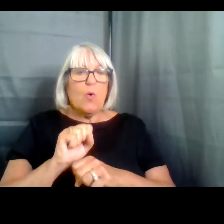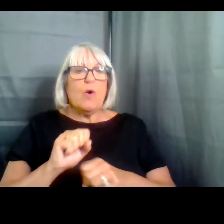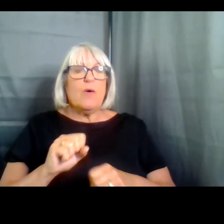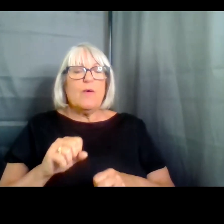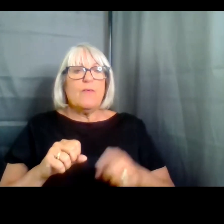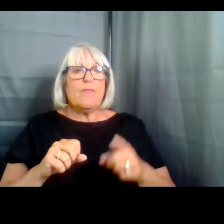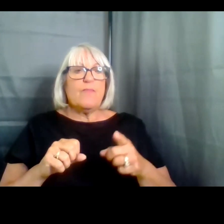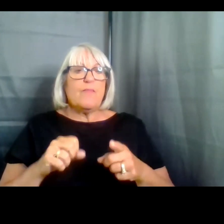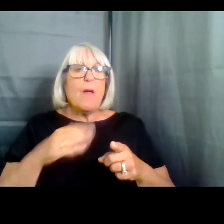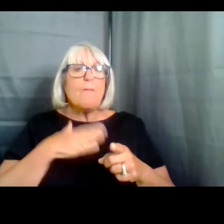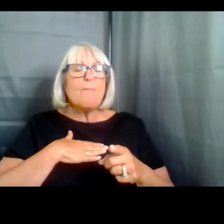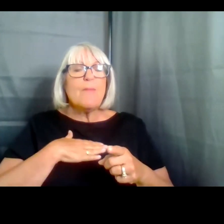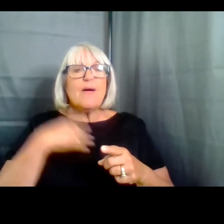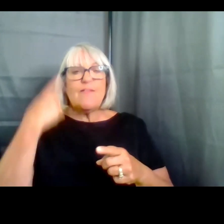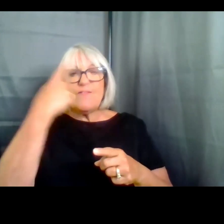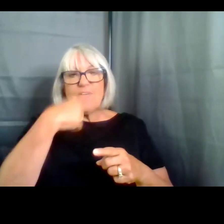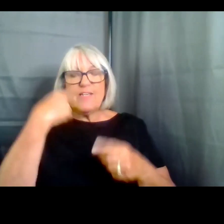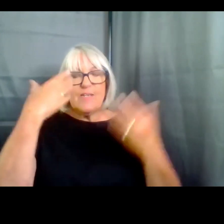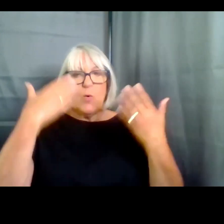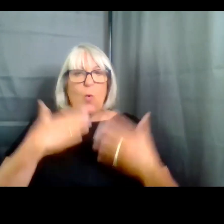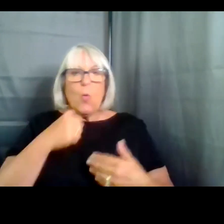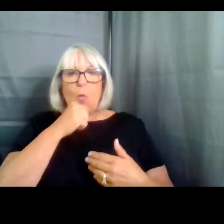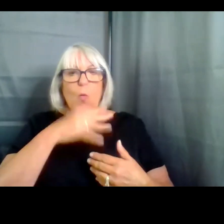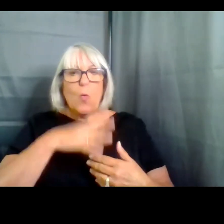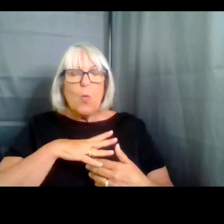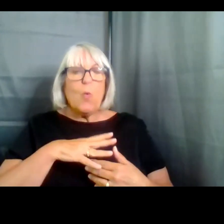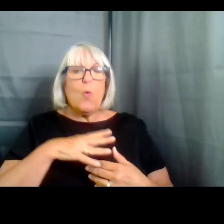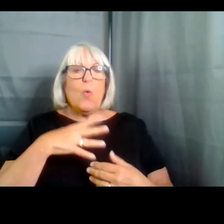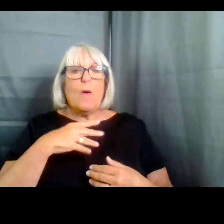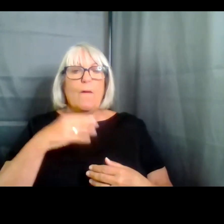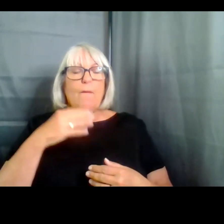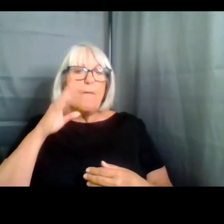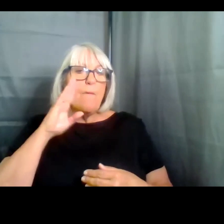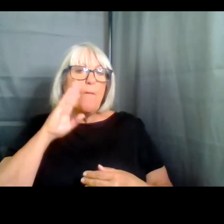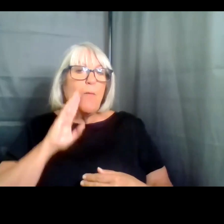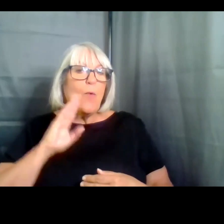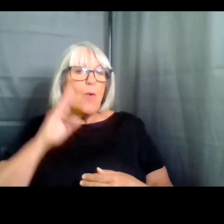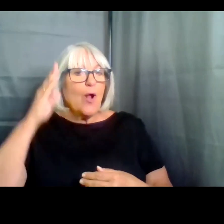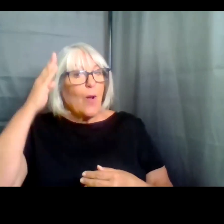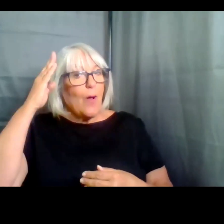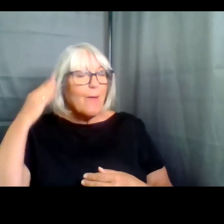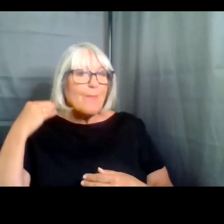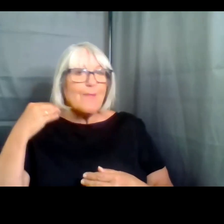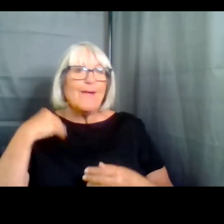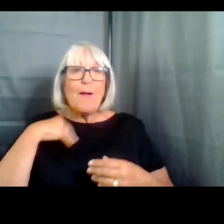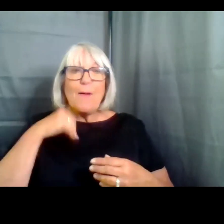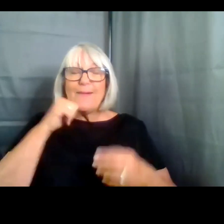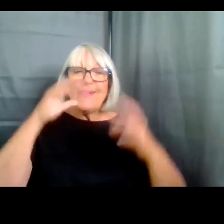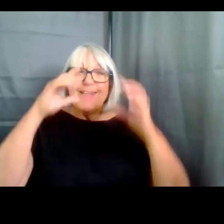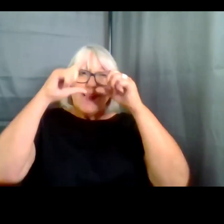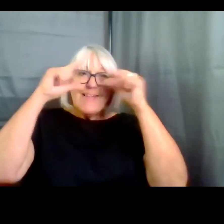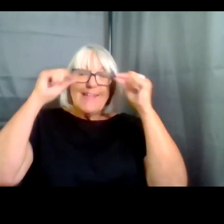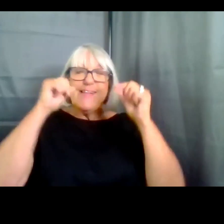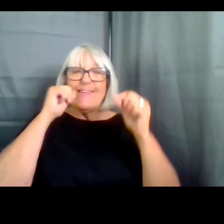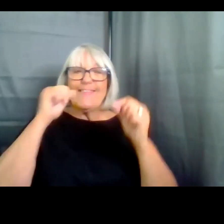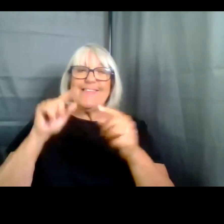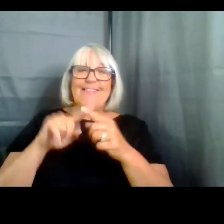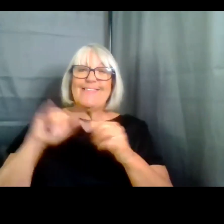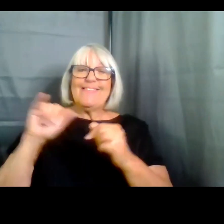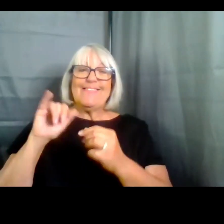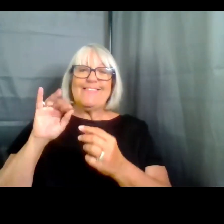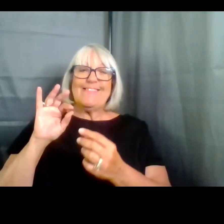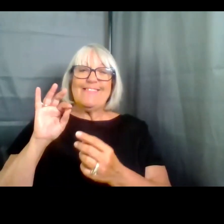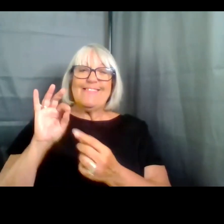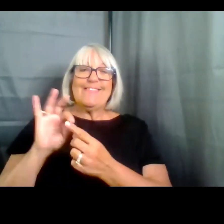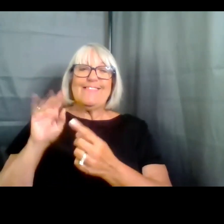brown hair. I'm wearing glasses that aren't nearly as stylish as Ben's, but they will work. And also I have on a yellow shirt and a